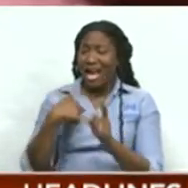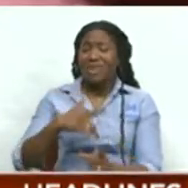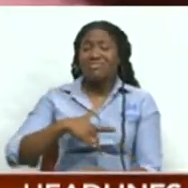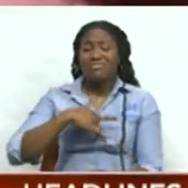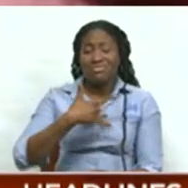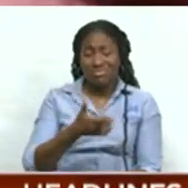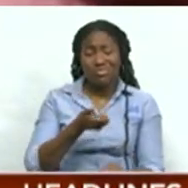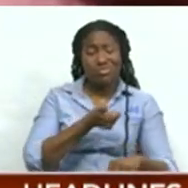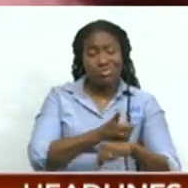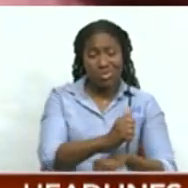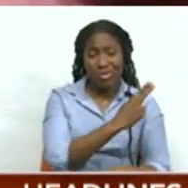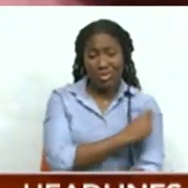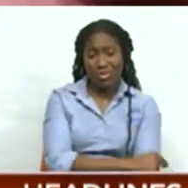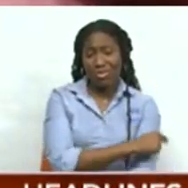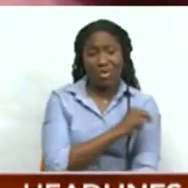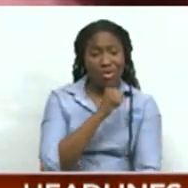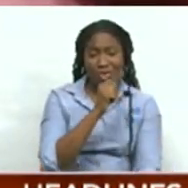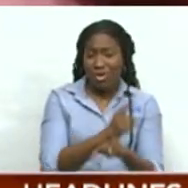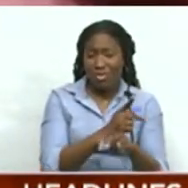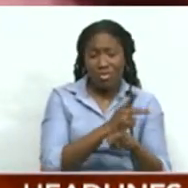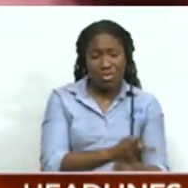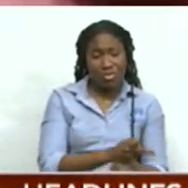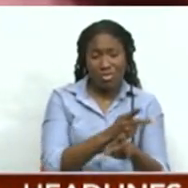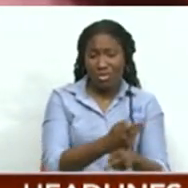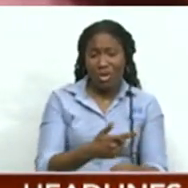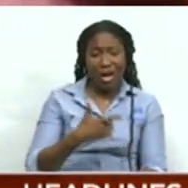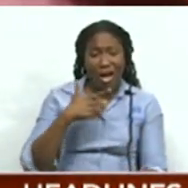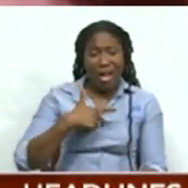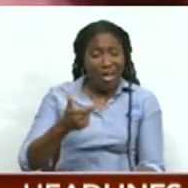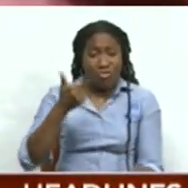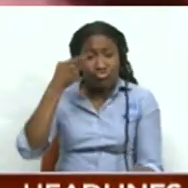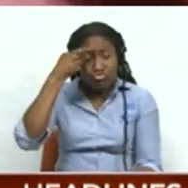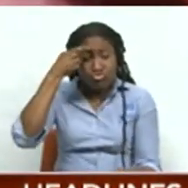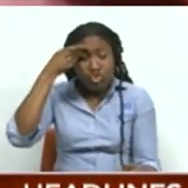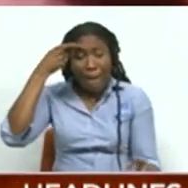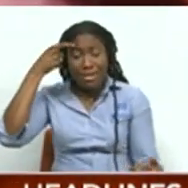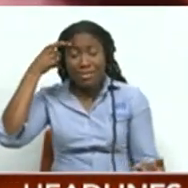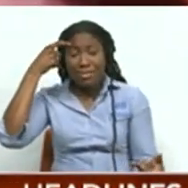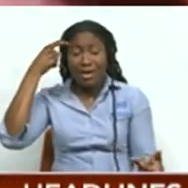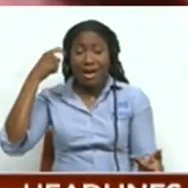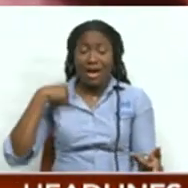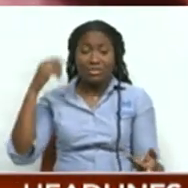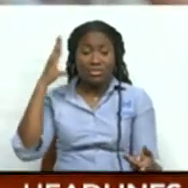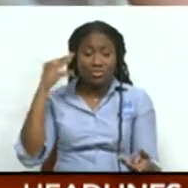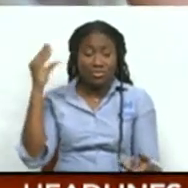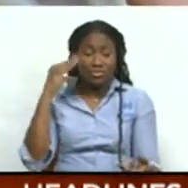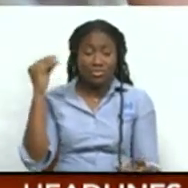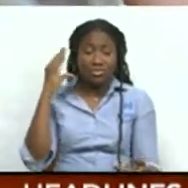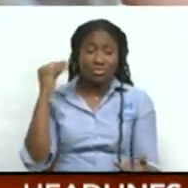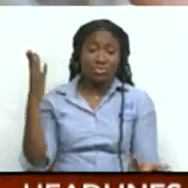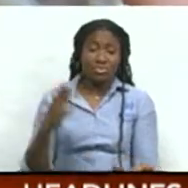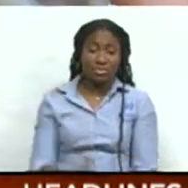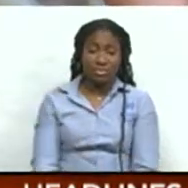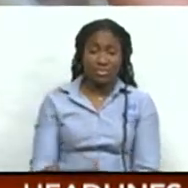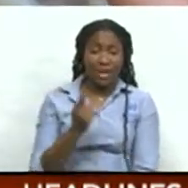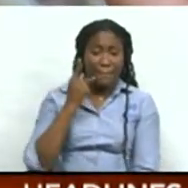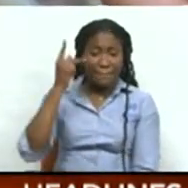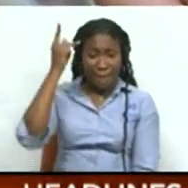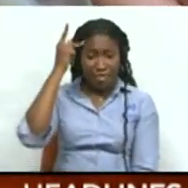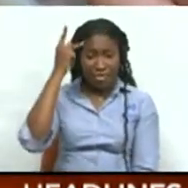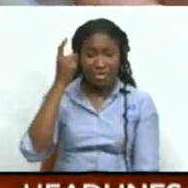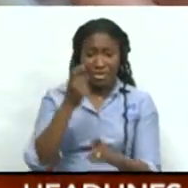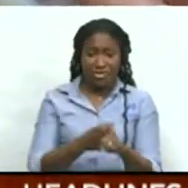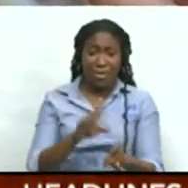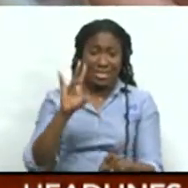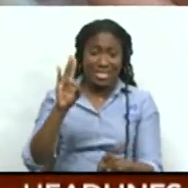a traumatizing experience to have gone through this. The parents of the seven babies who died